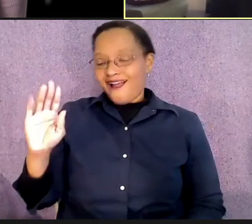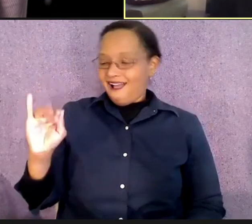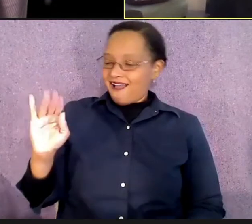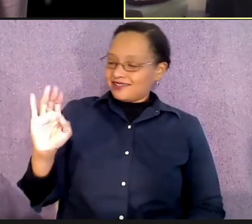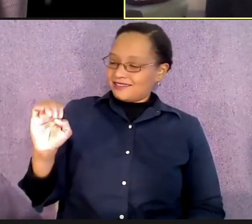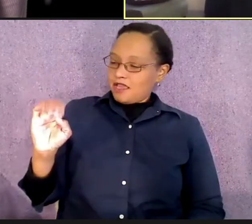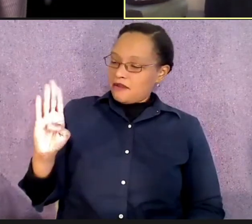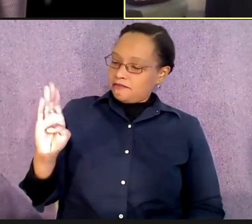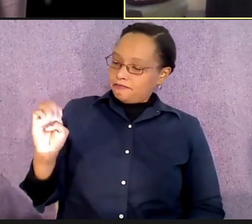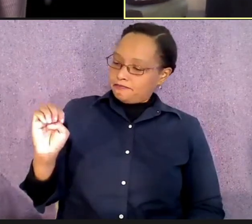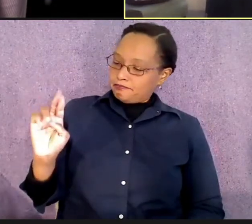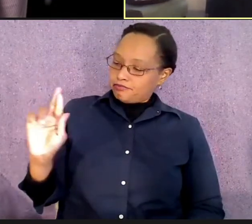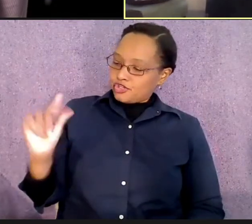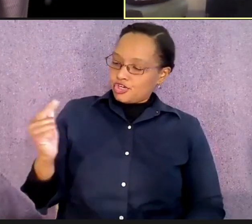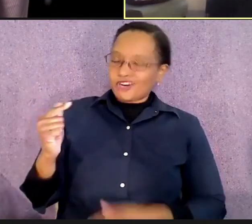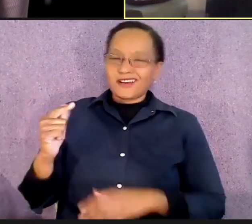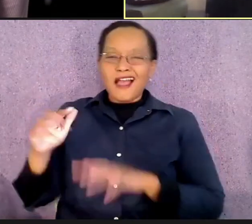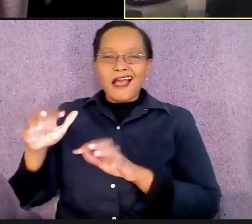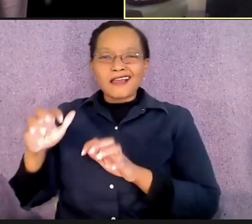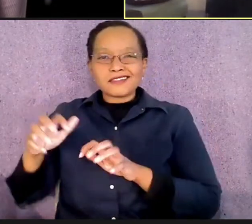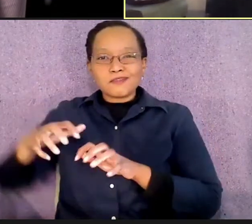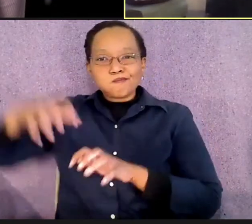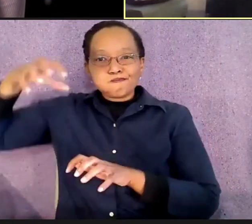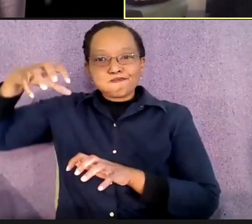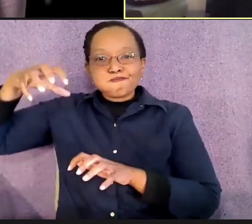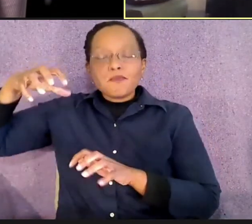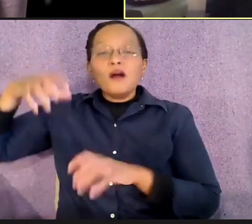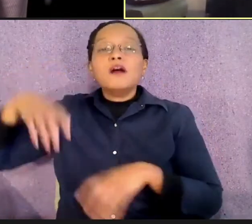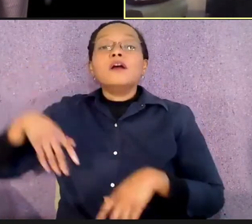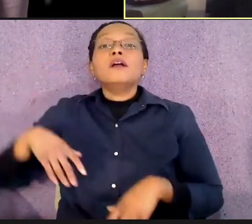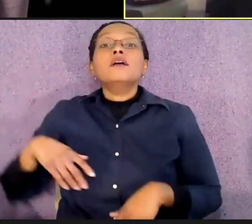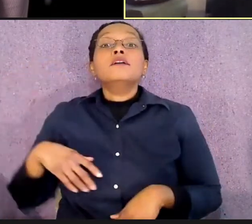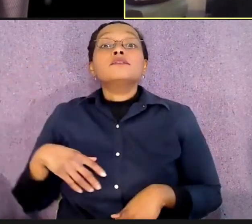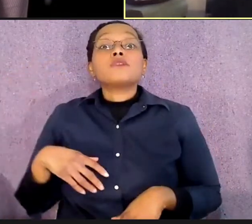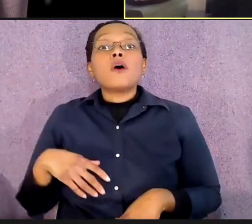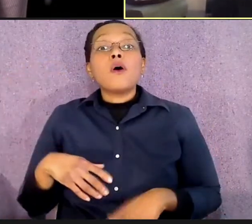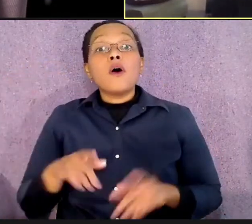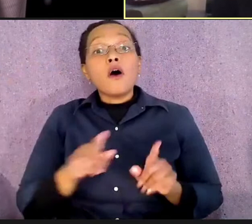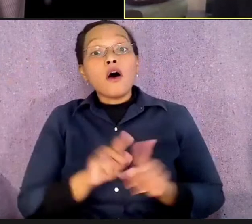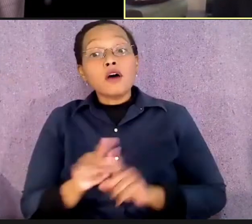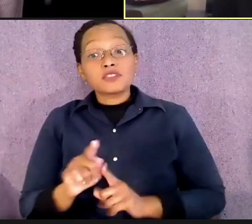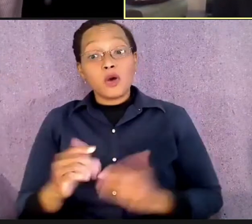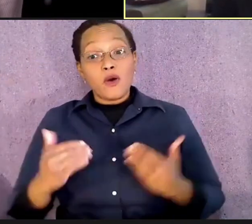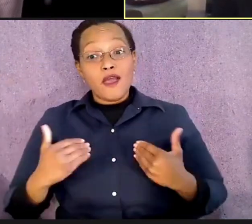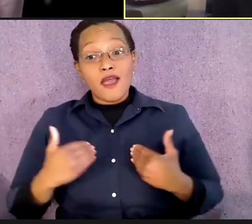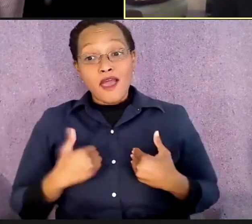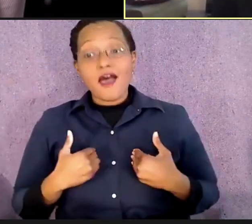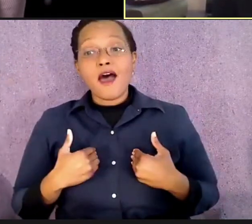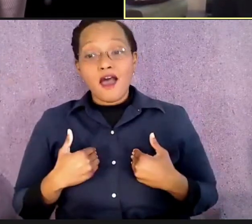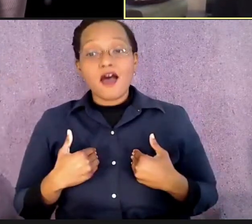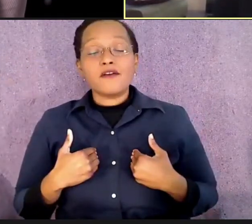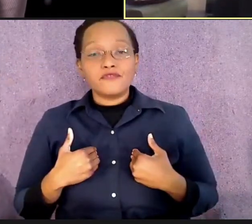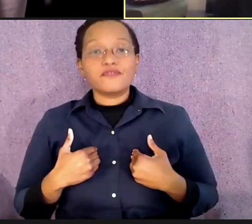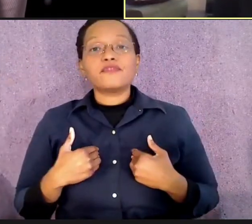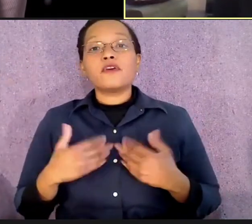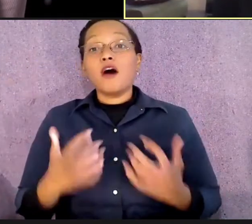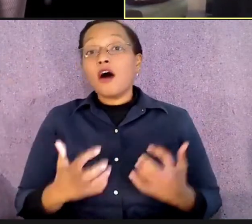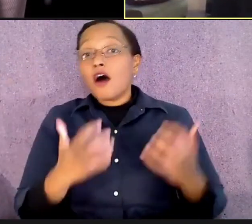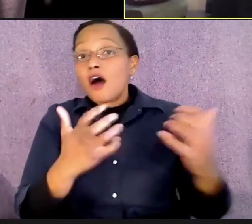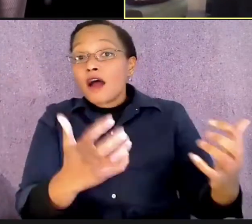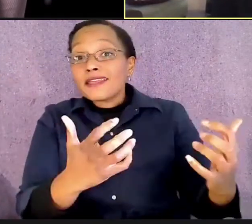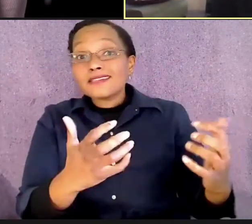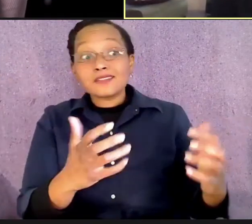people. But then there's also the audience who's watching the show, and this is true of no matter what the episode, who's like, I've never heard of this. I don't know anything about